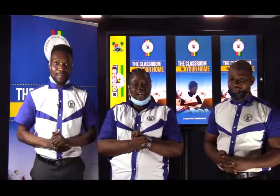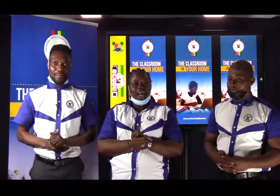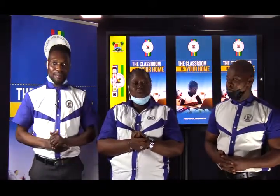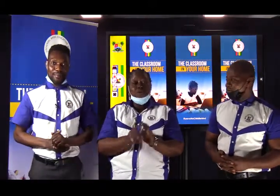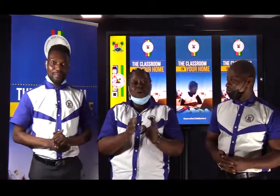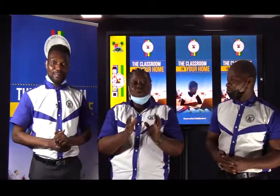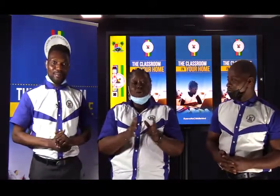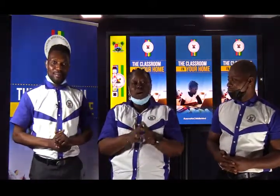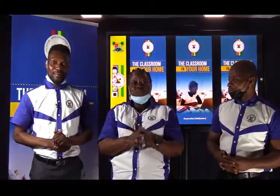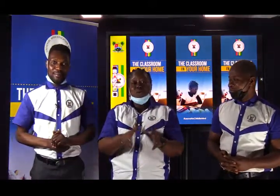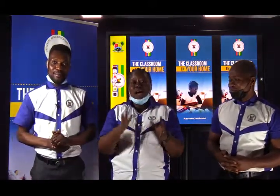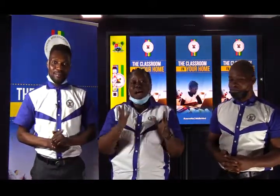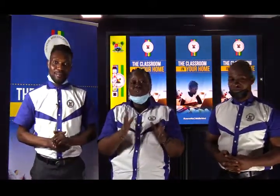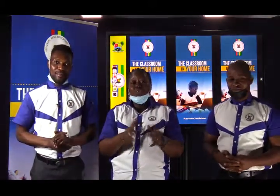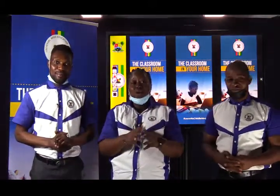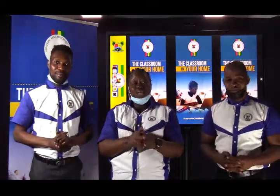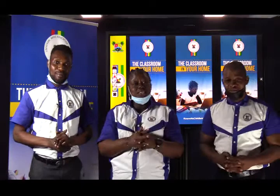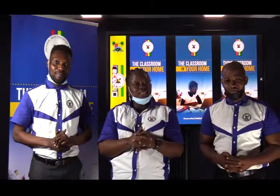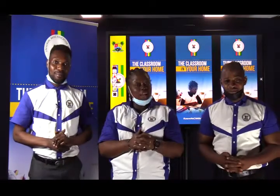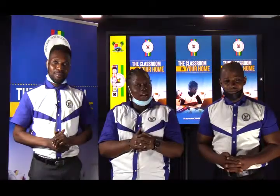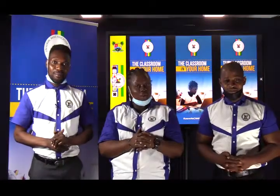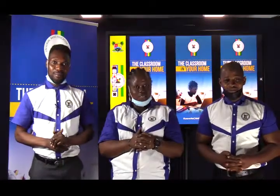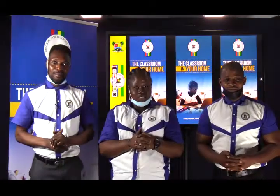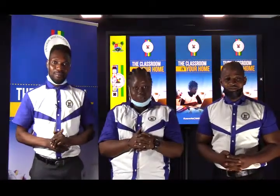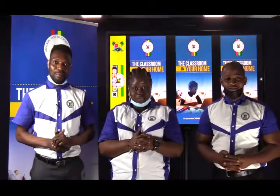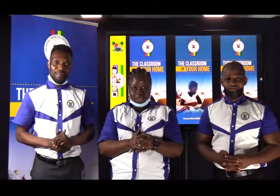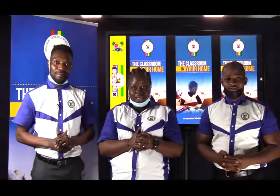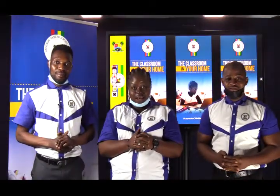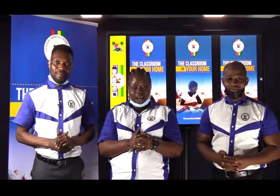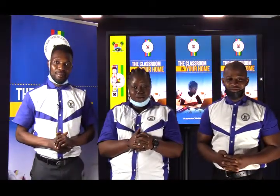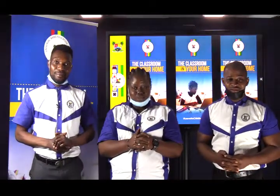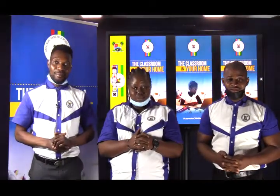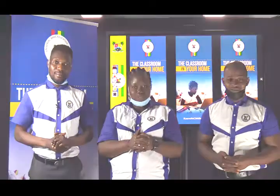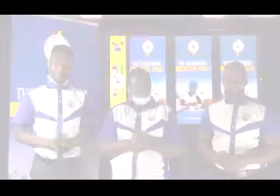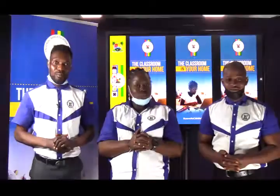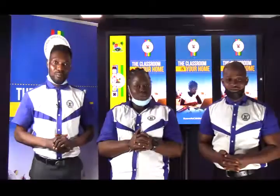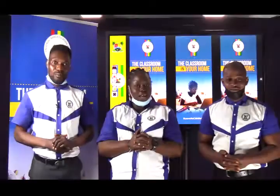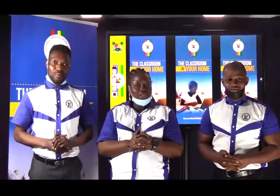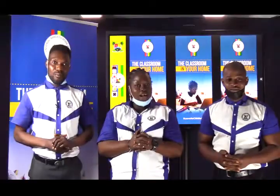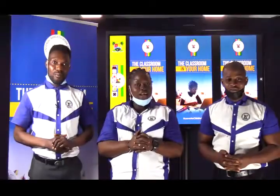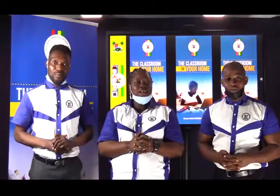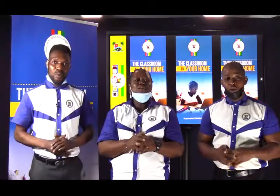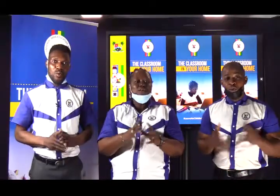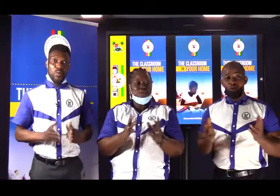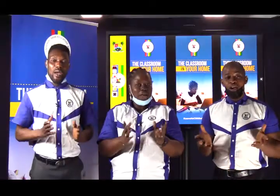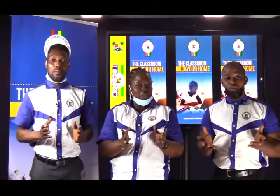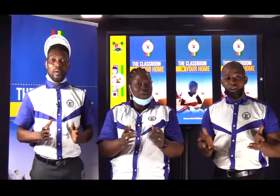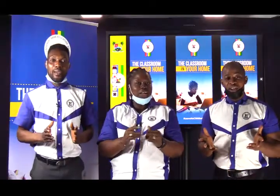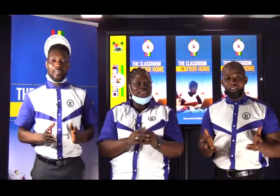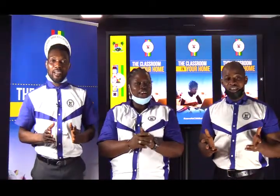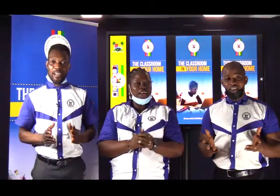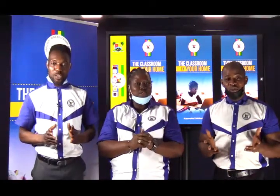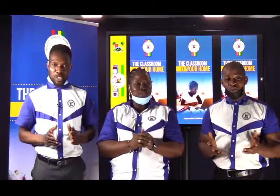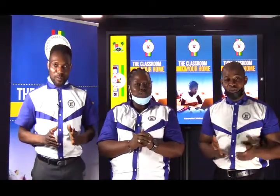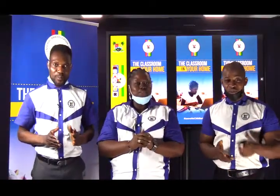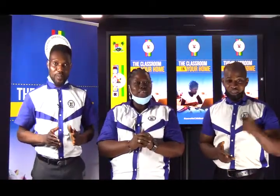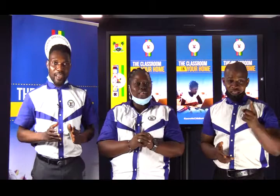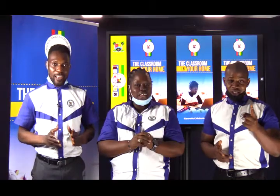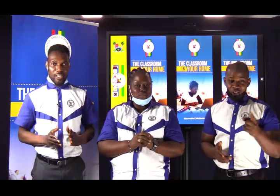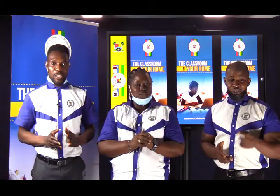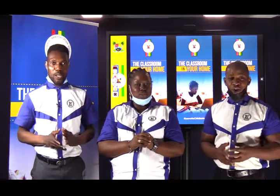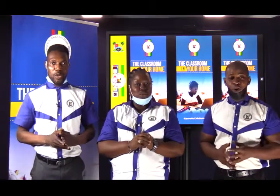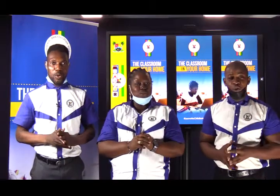teacher. And we also have our hard-working sign language interpreter in the house. Together, We are bringing the